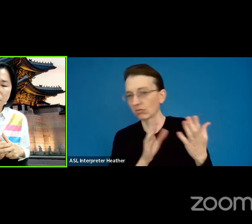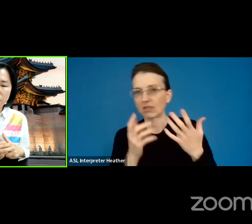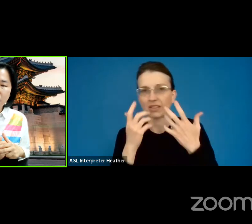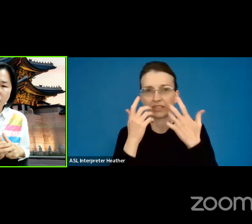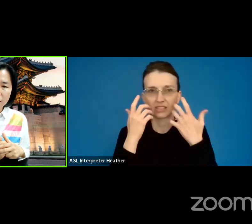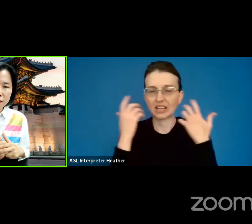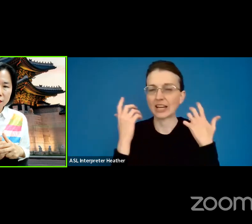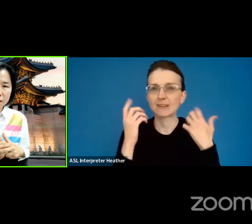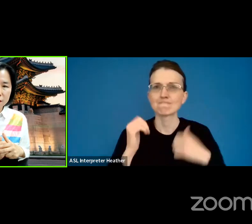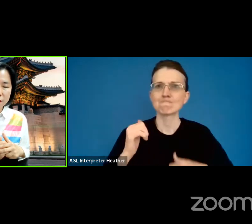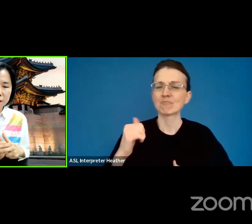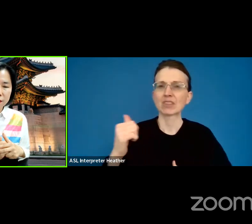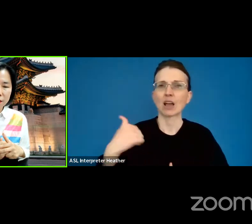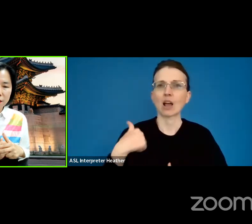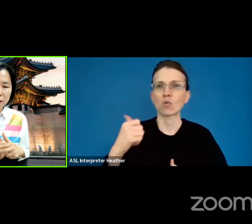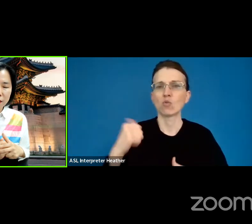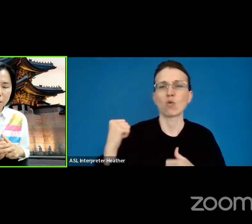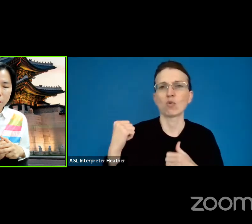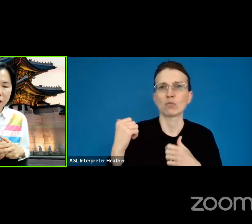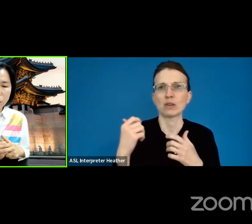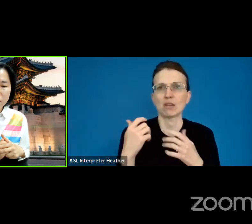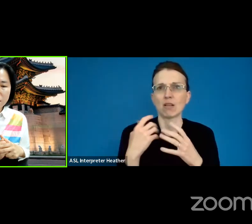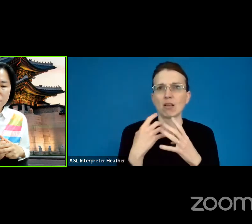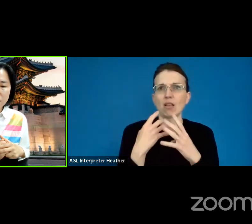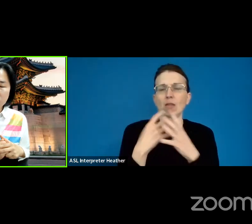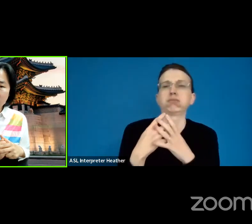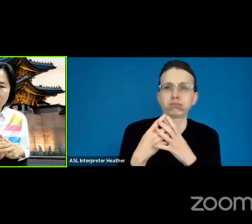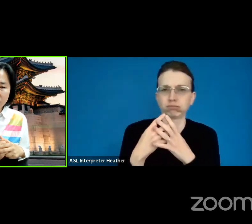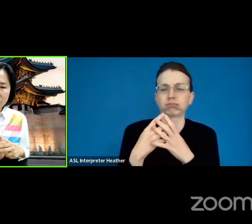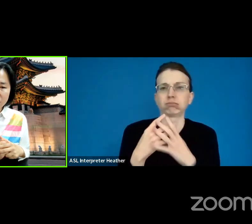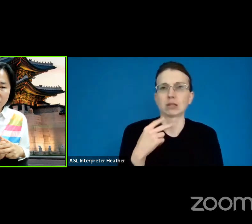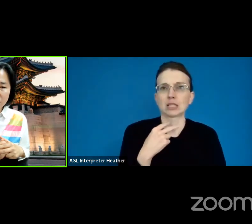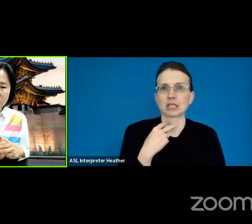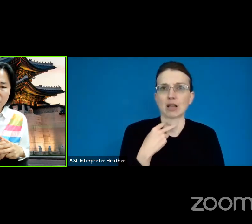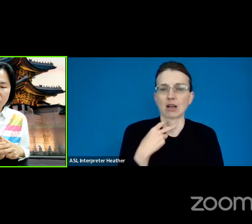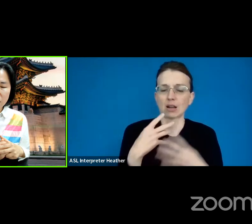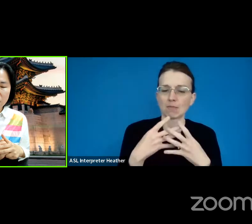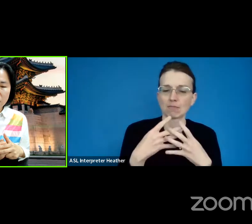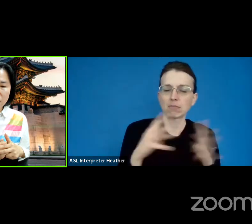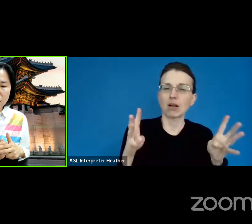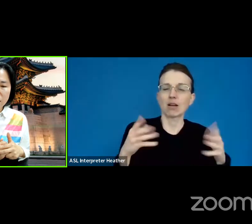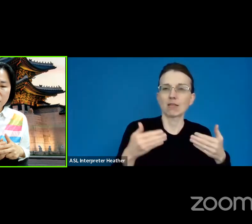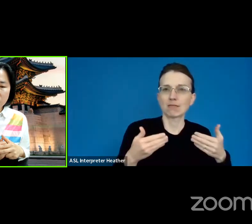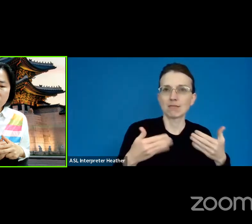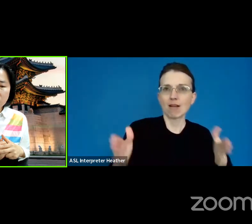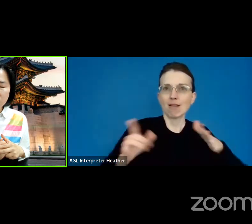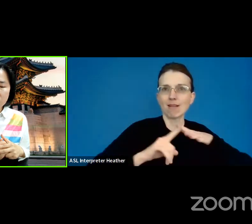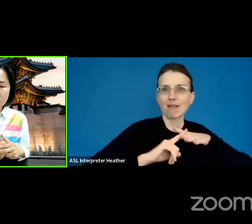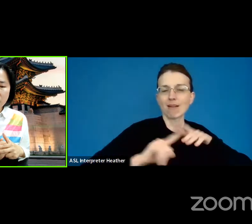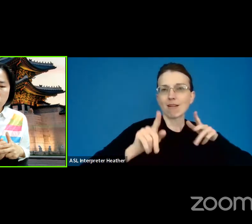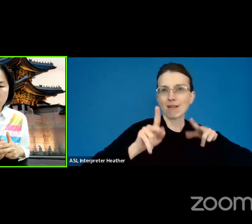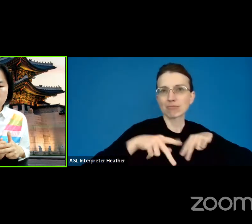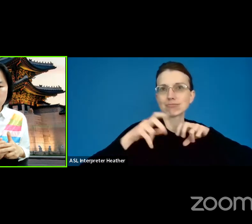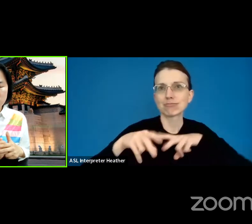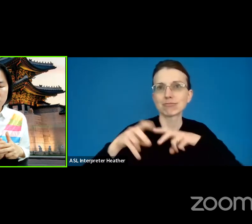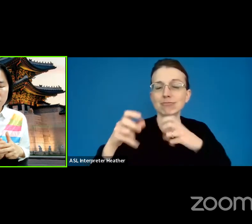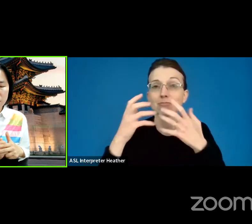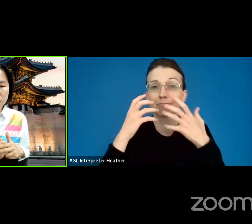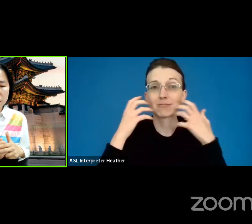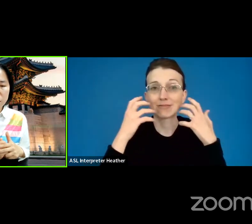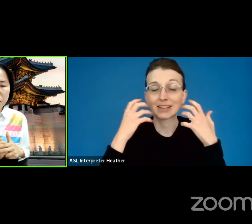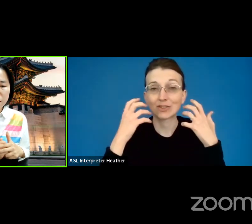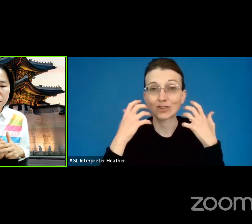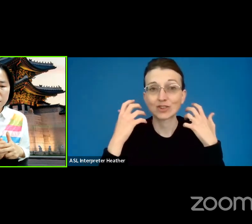be confined. By releasing the tiger, the girl can reach